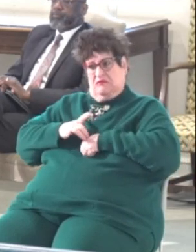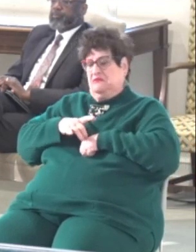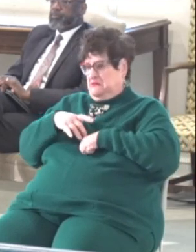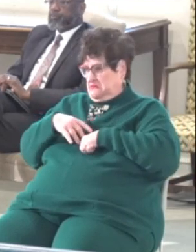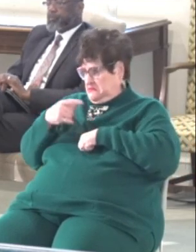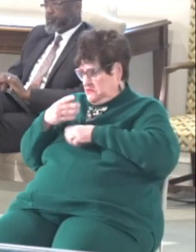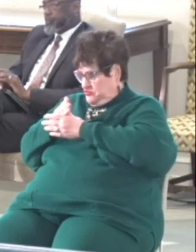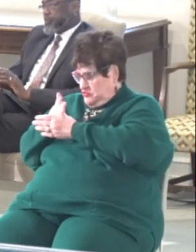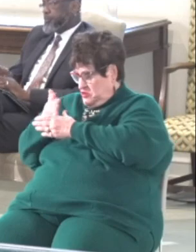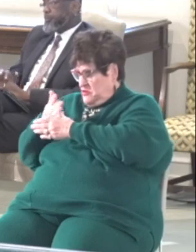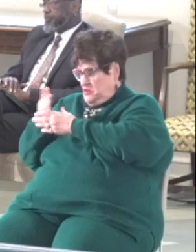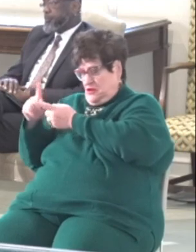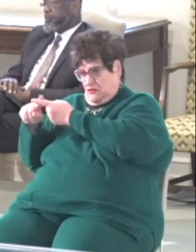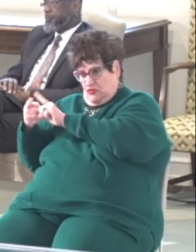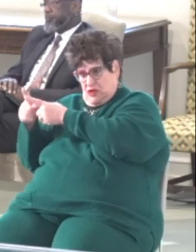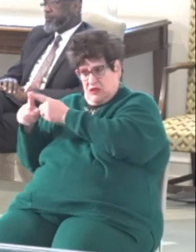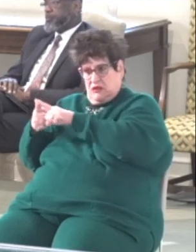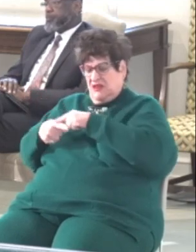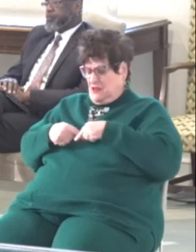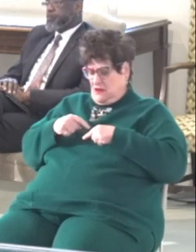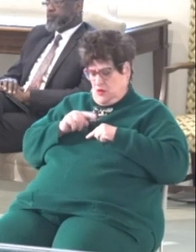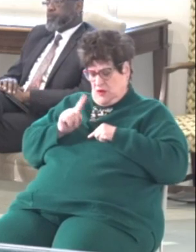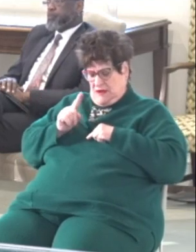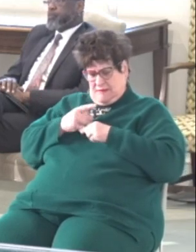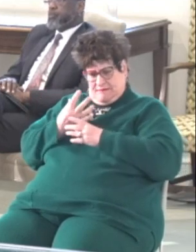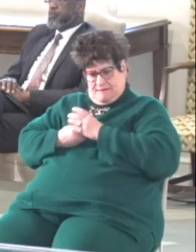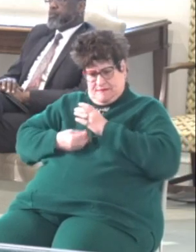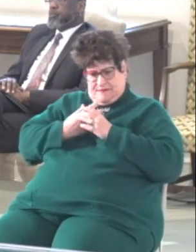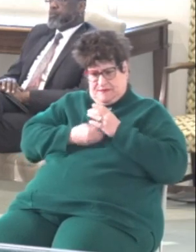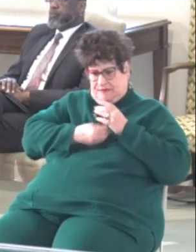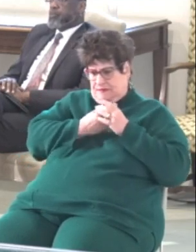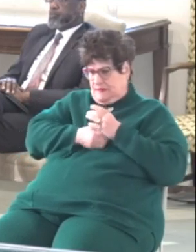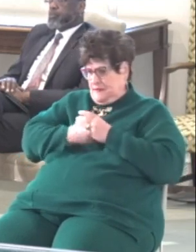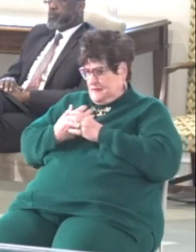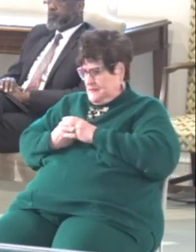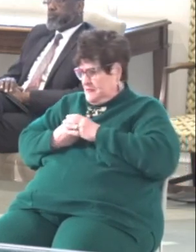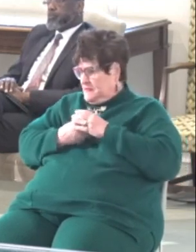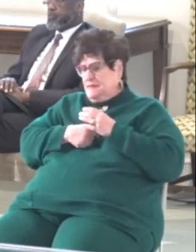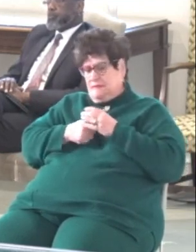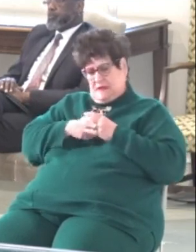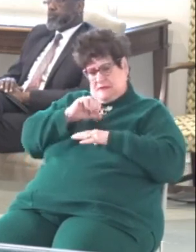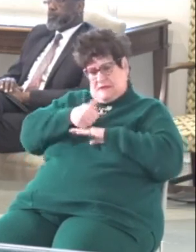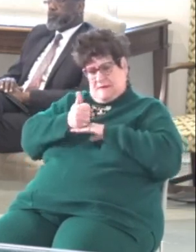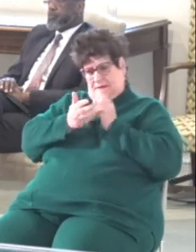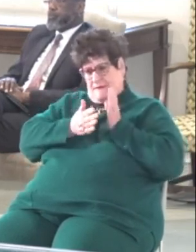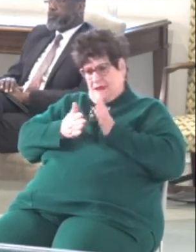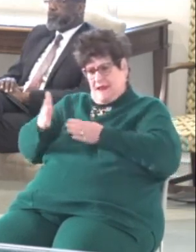the resources that are missing, where we're lacking, and make a plan to